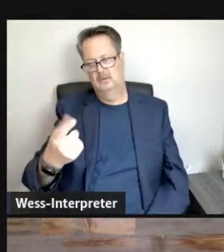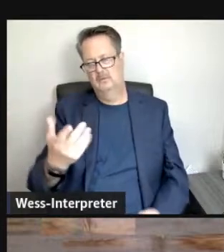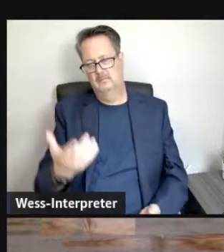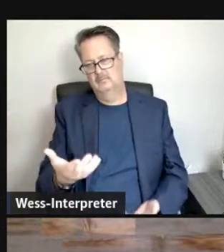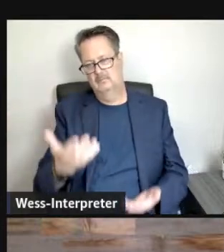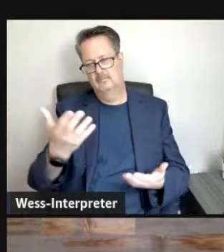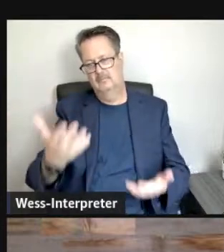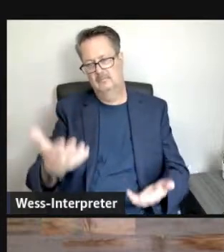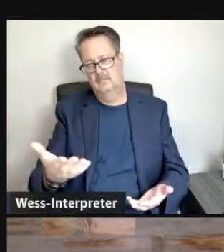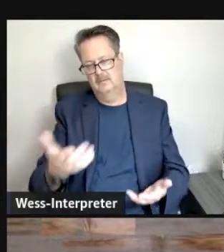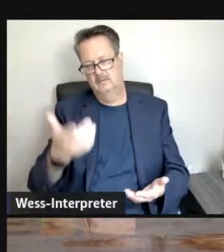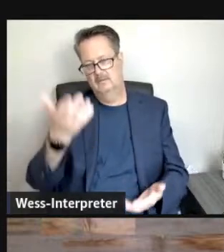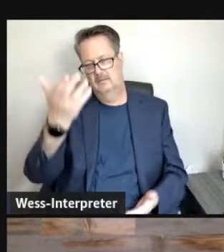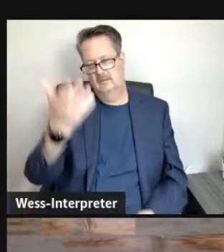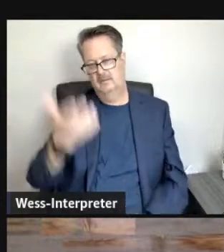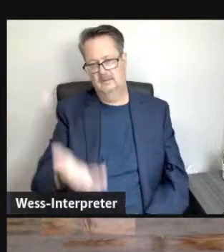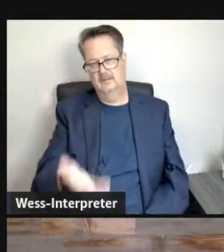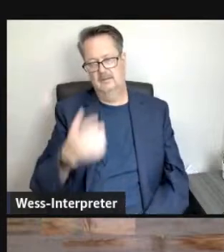I'm logged into